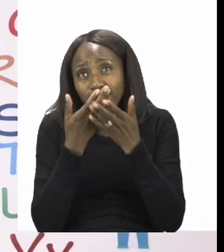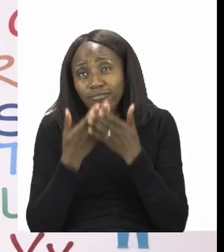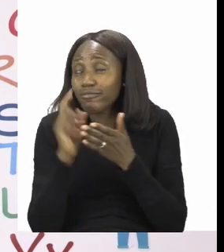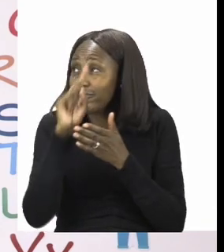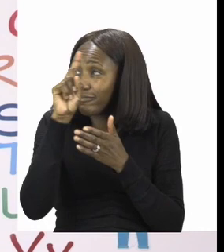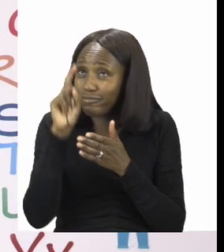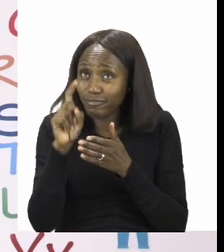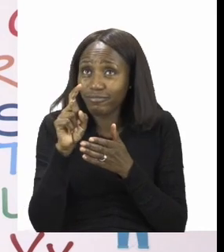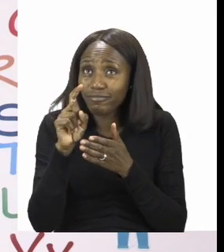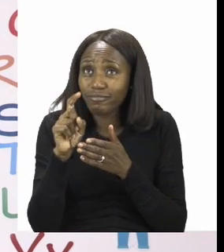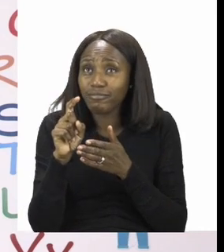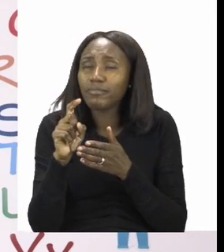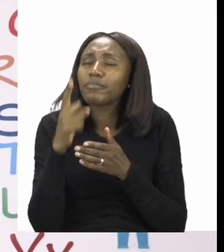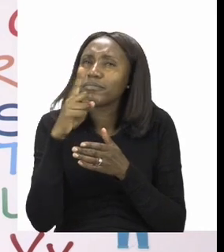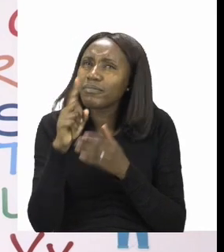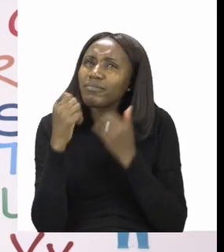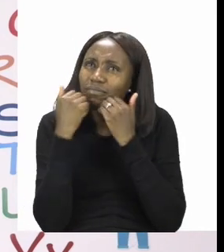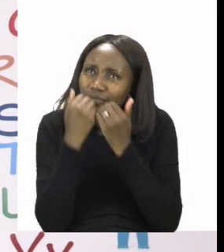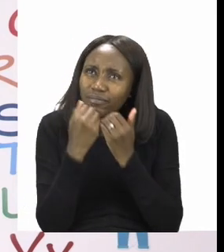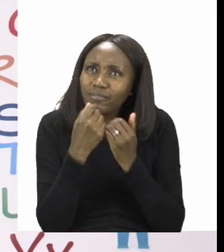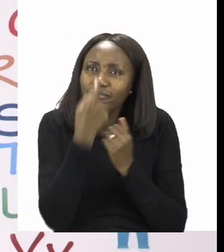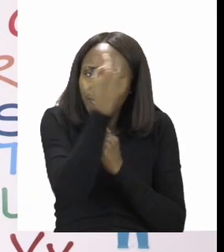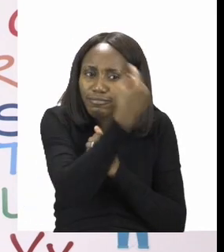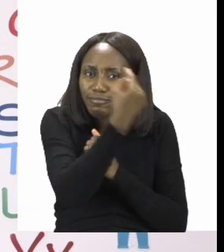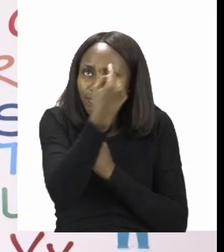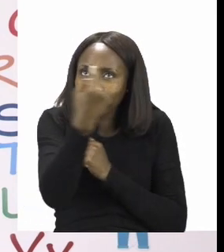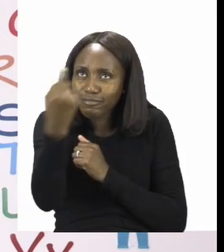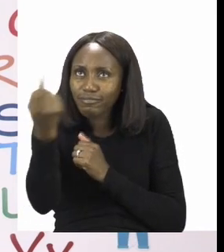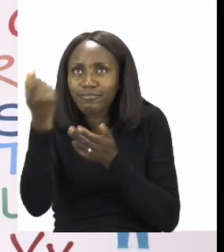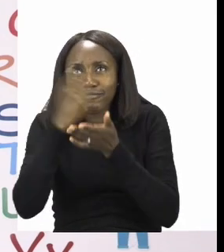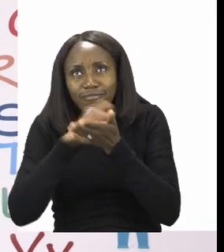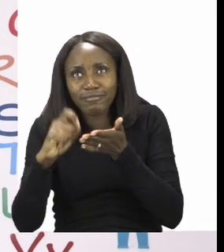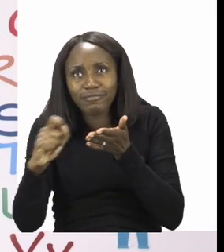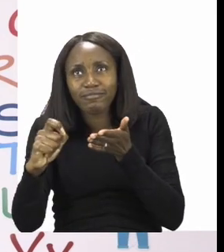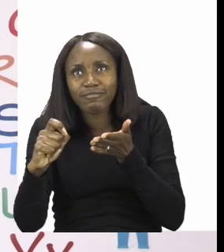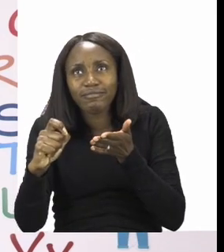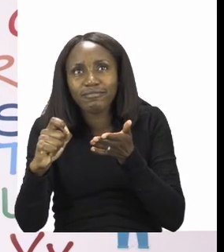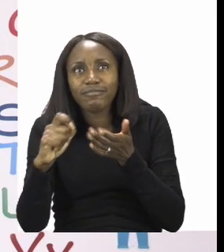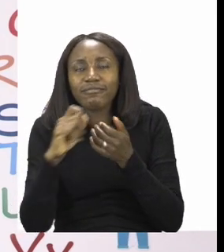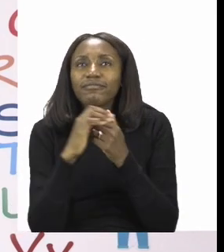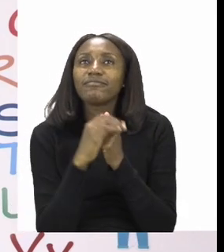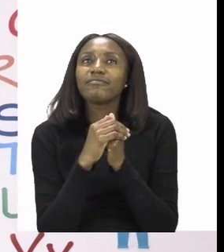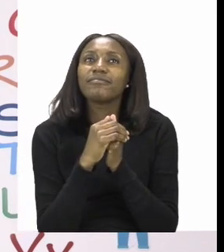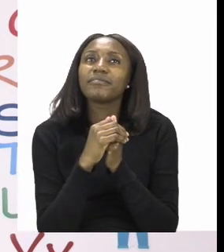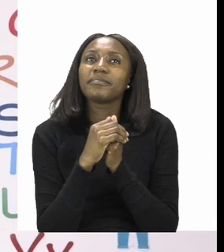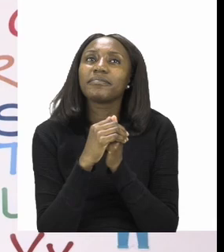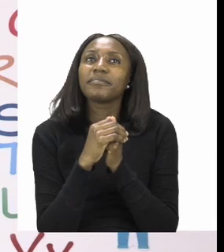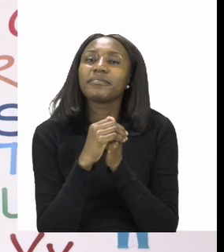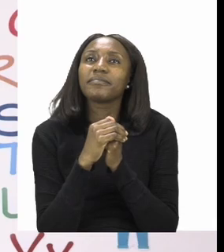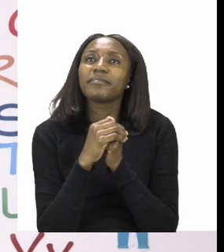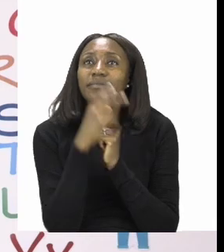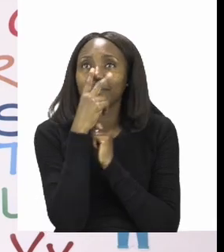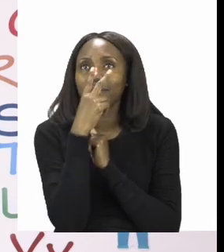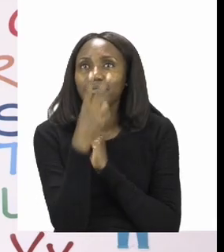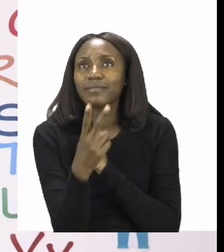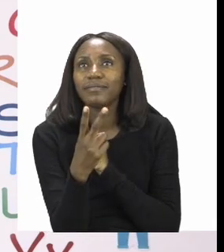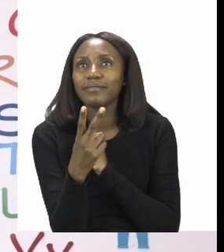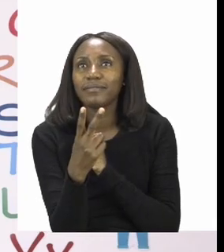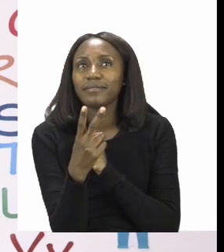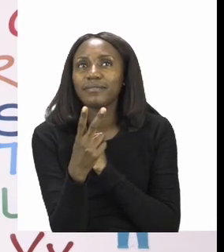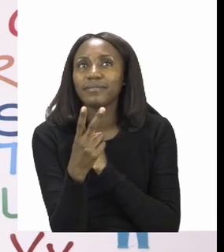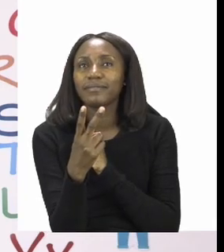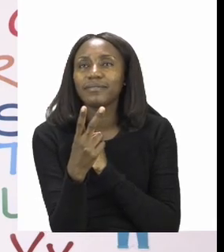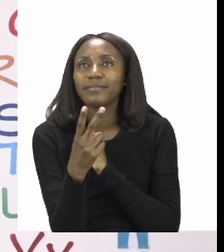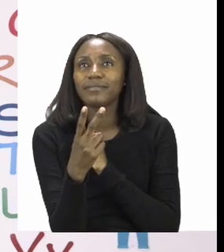but at the end of the day, I hope you finish your exercise by yourself. I'll see you soon after